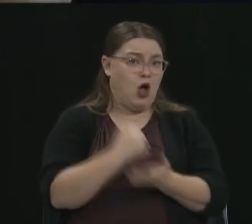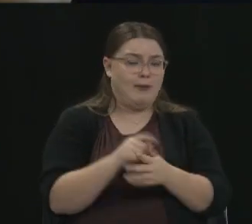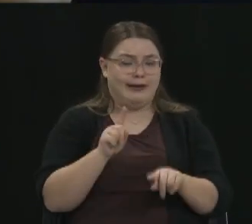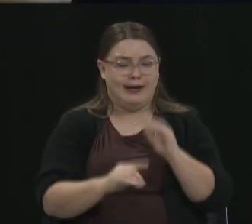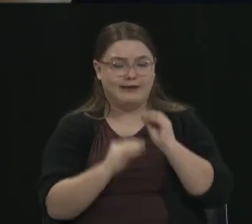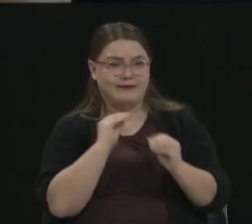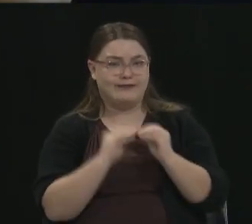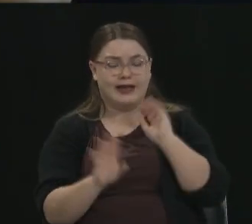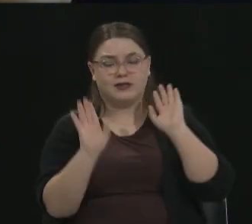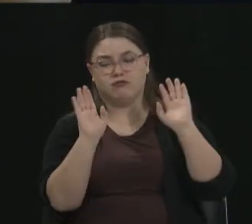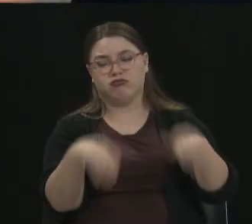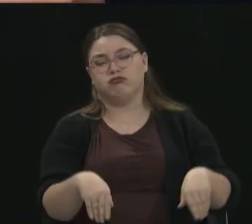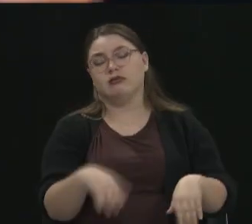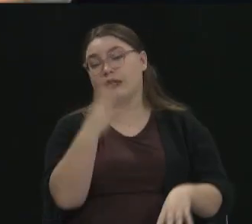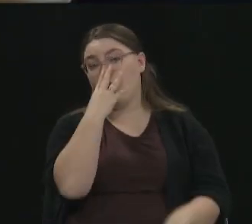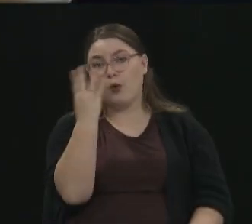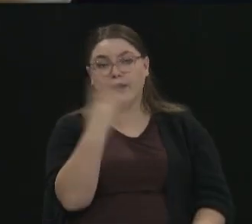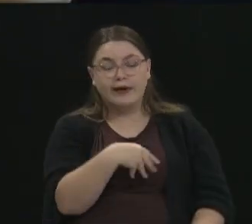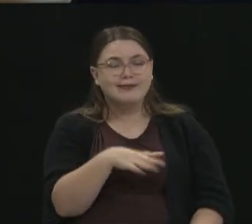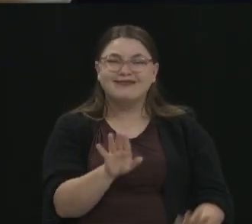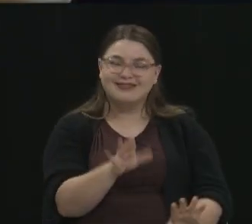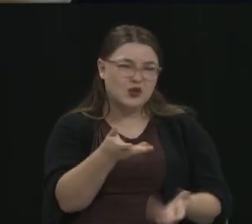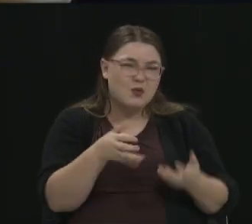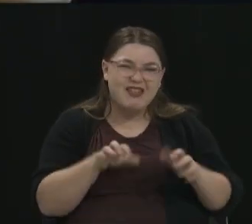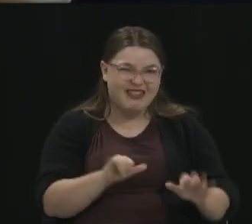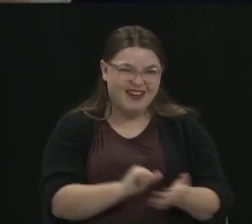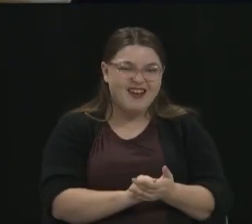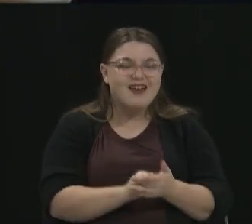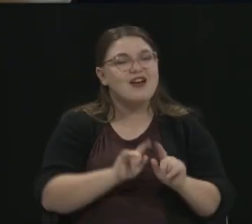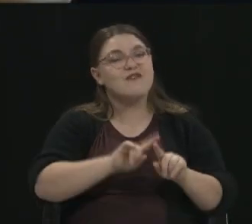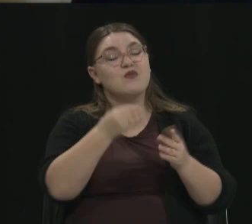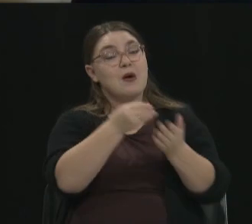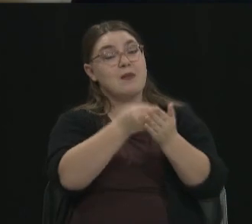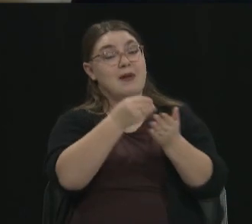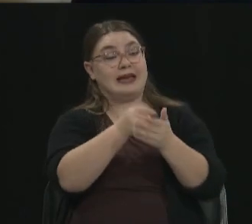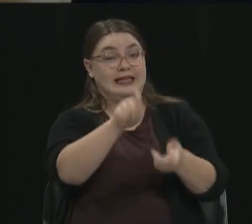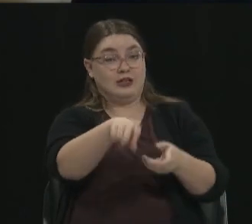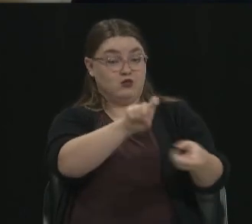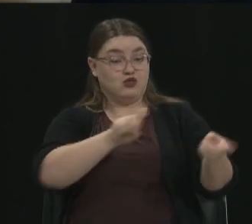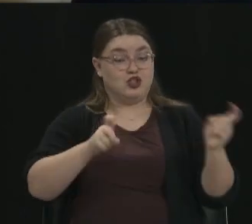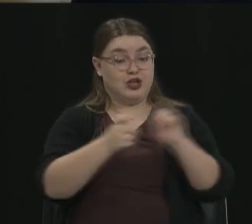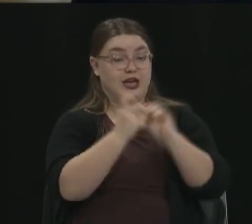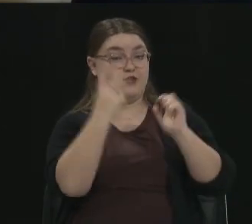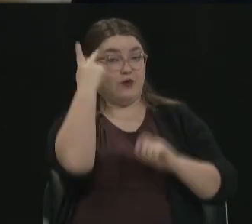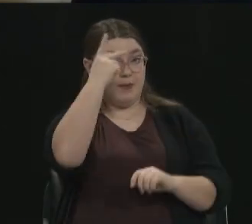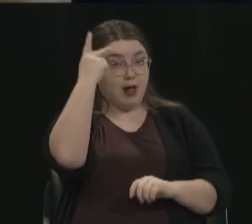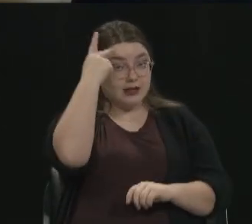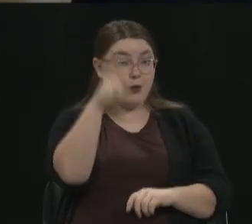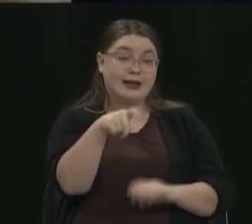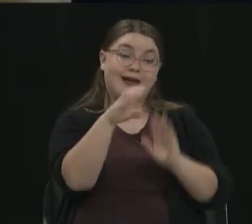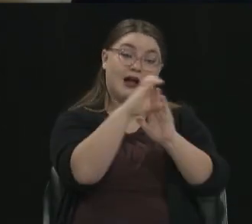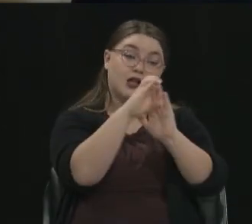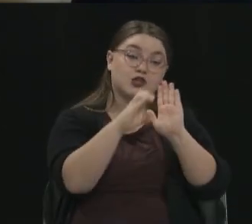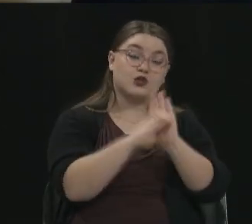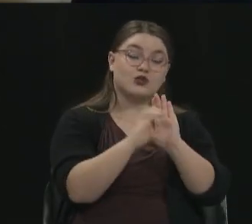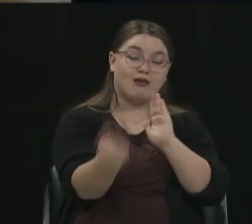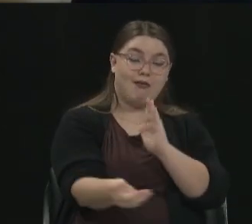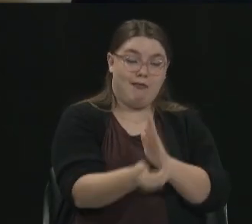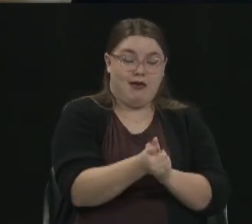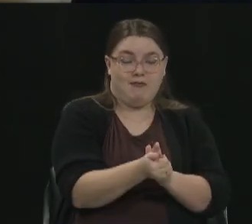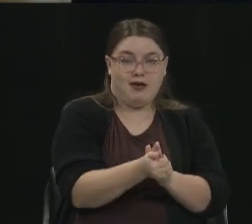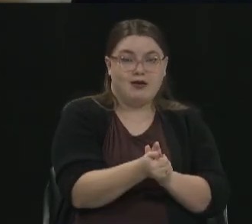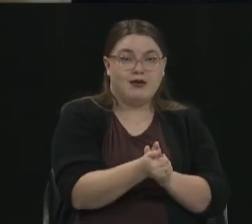mean, to really change money in politics would require a constitutional amendment, given the way the Supreme Court